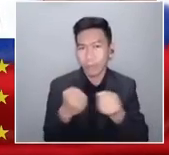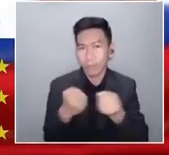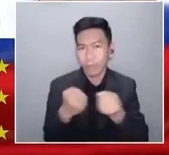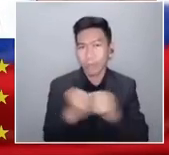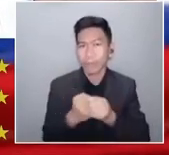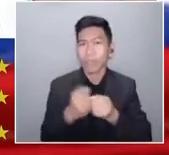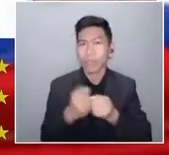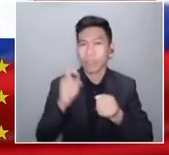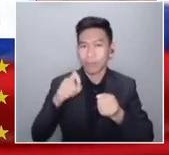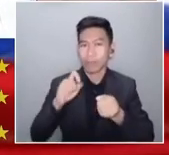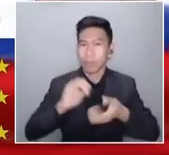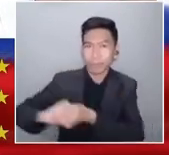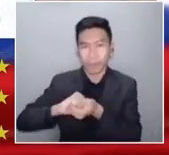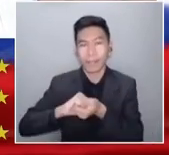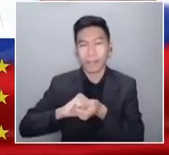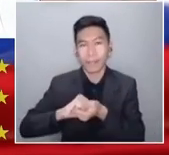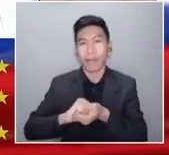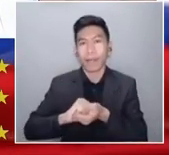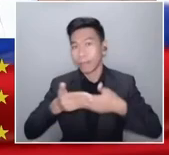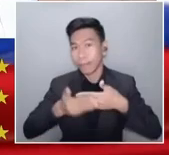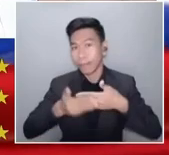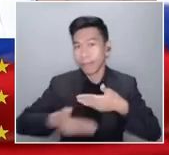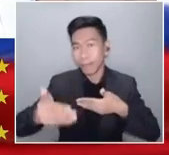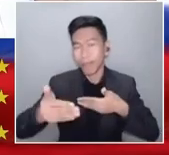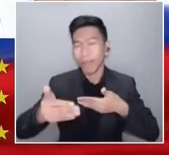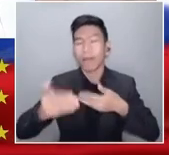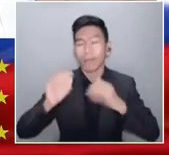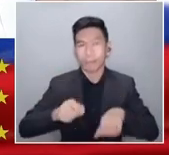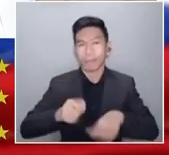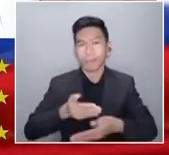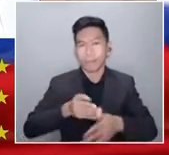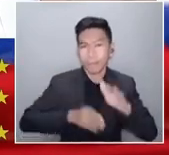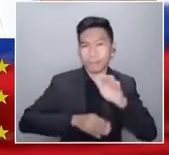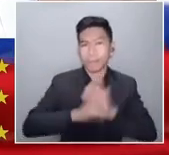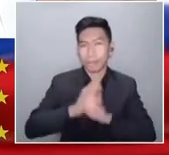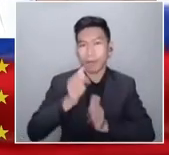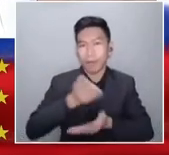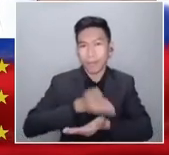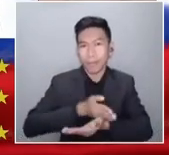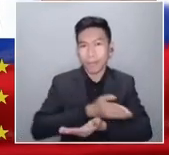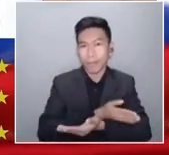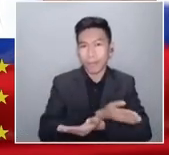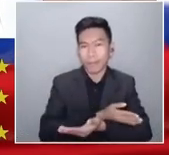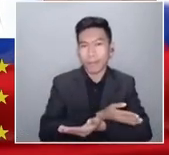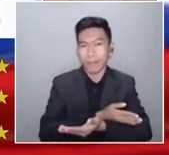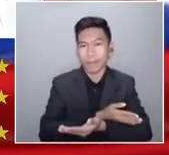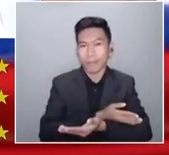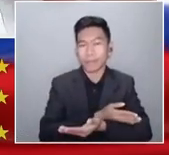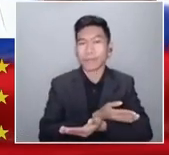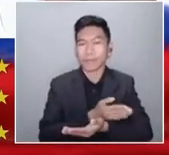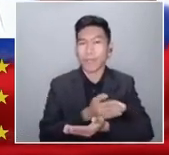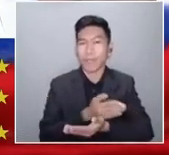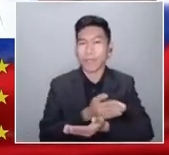we will be able to improve the comparative advantage or competitive advantage